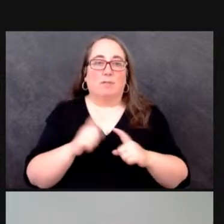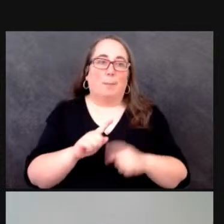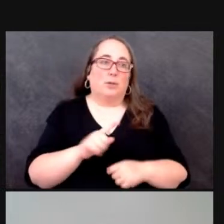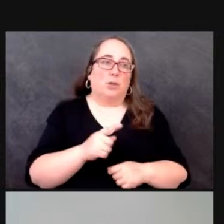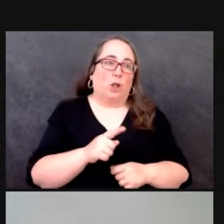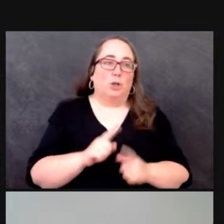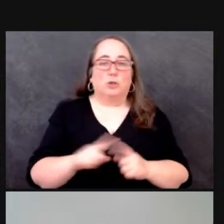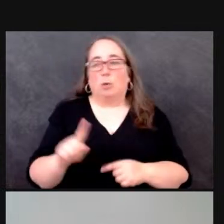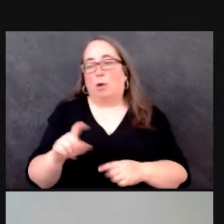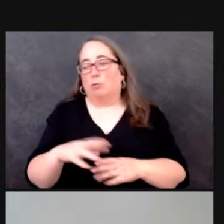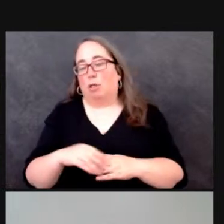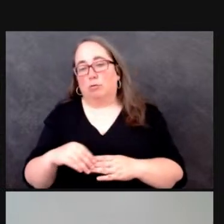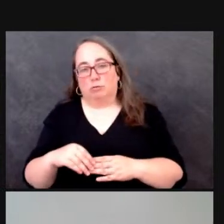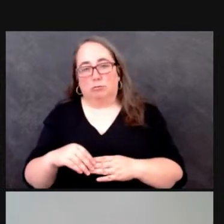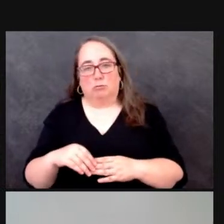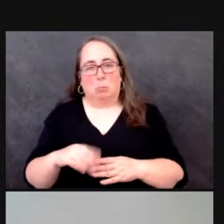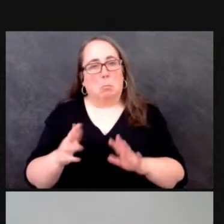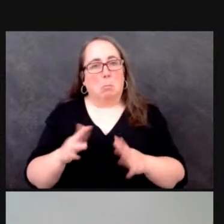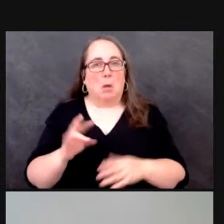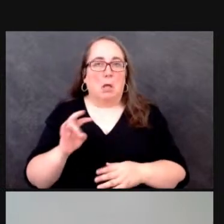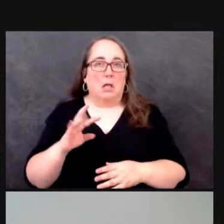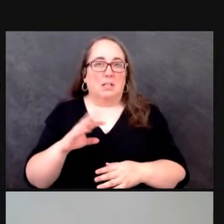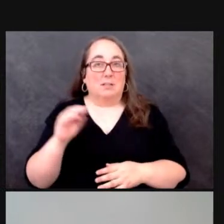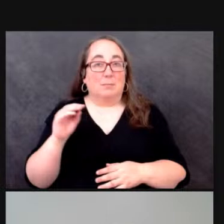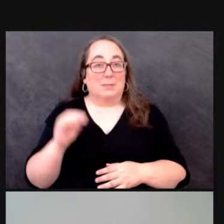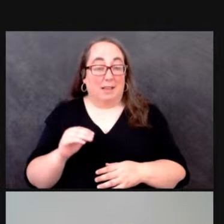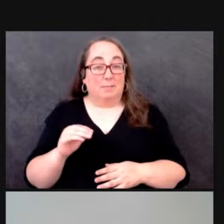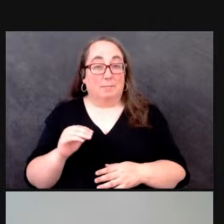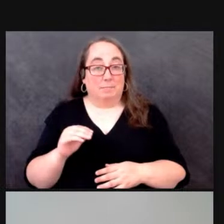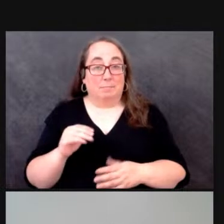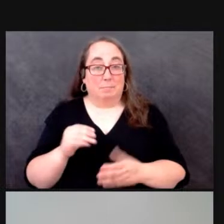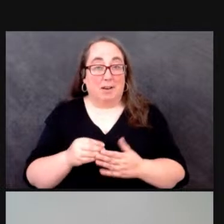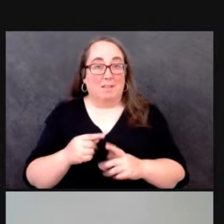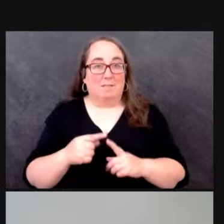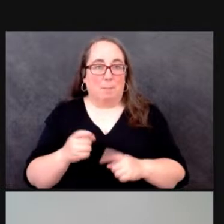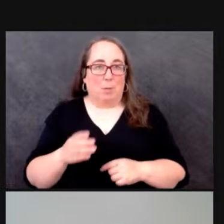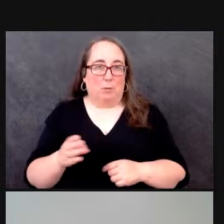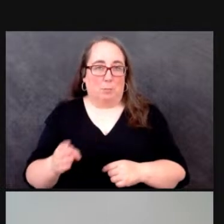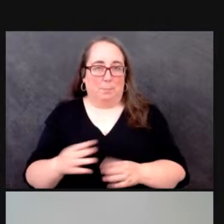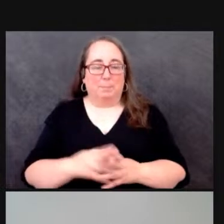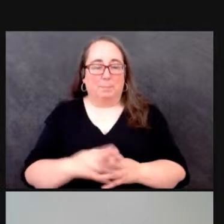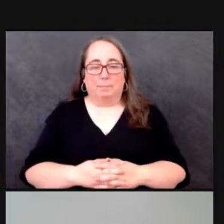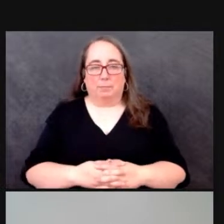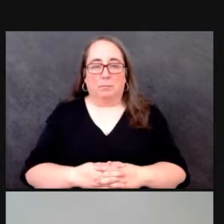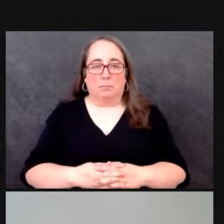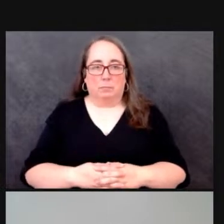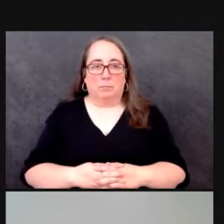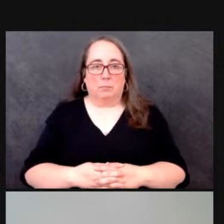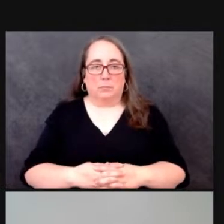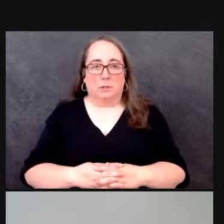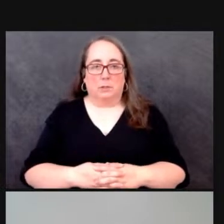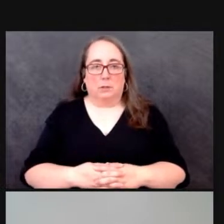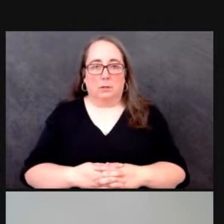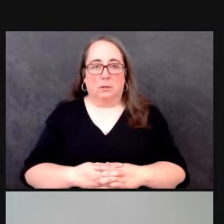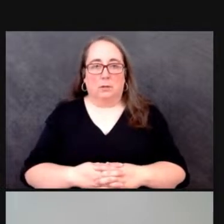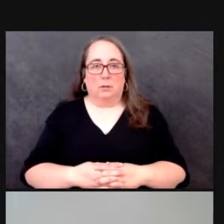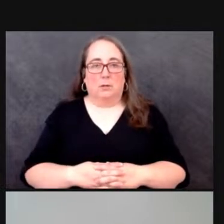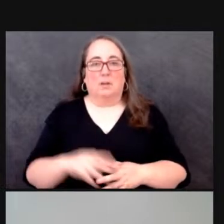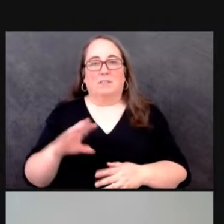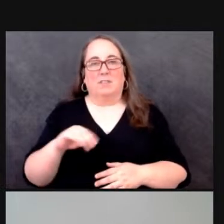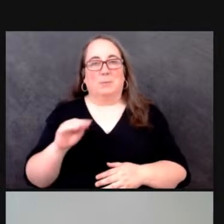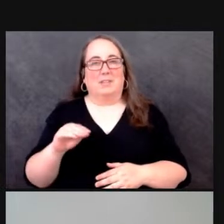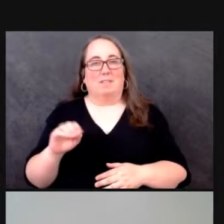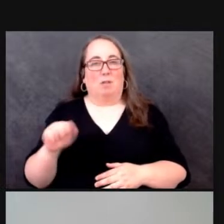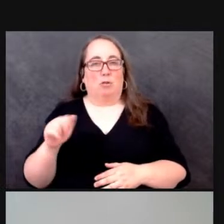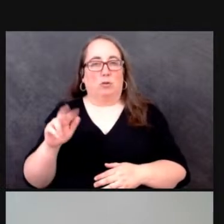to $100, and about 75% of those funds came from Baltimore, and only half of the other 23 counties were